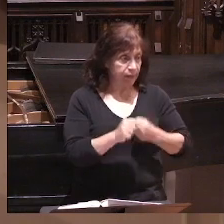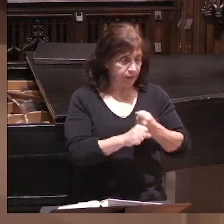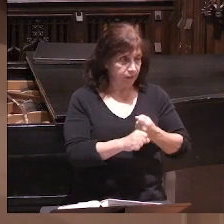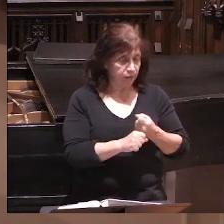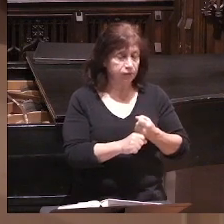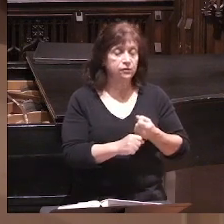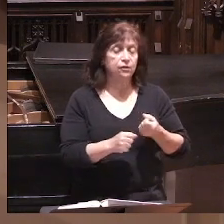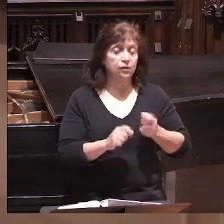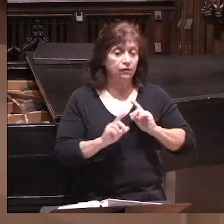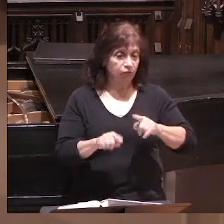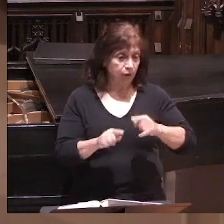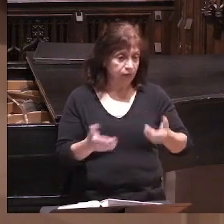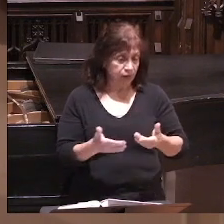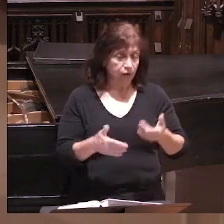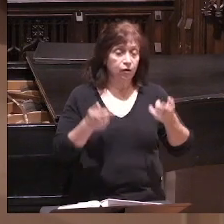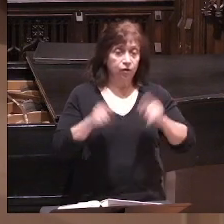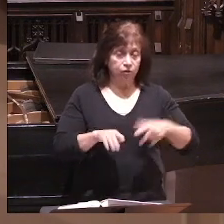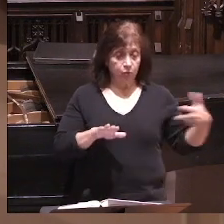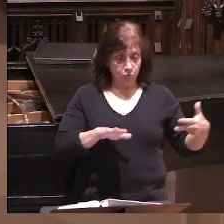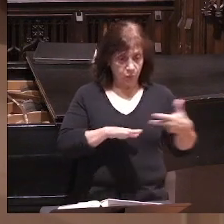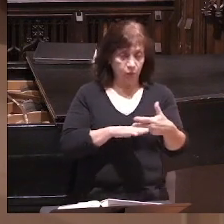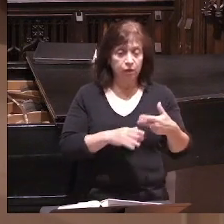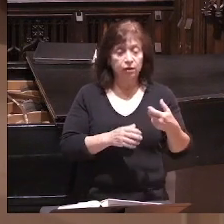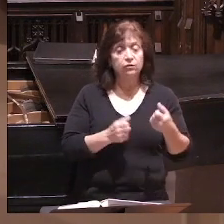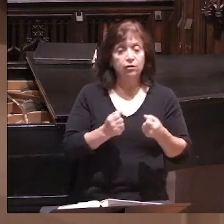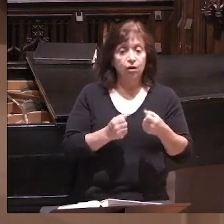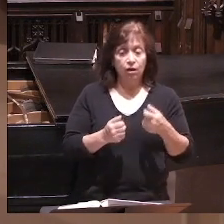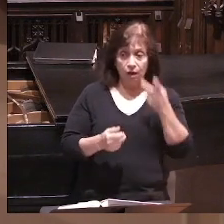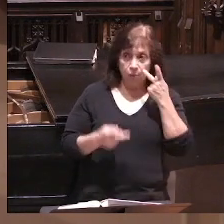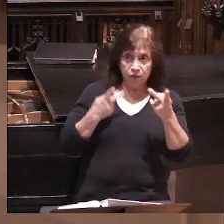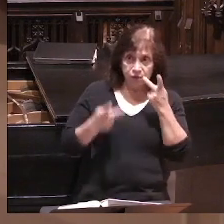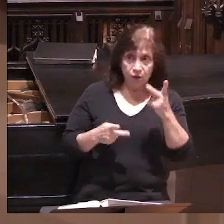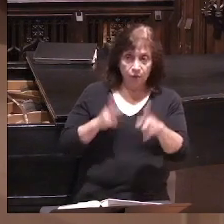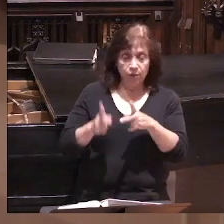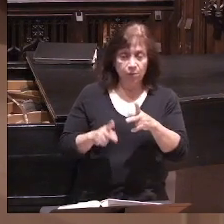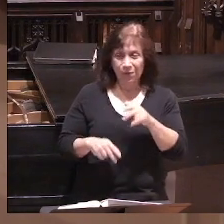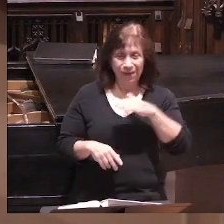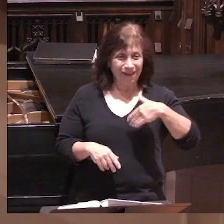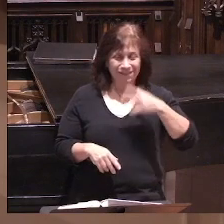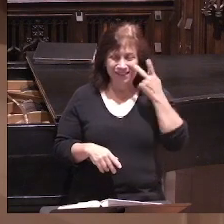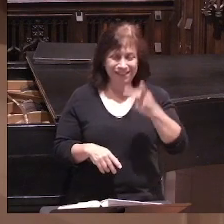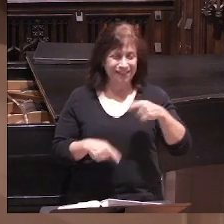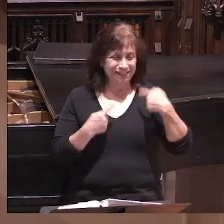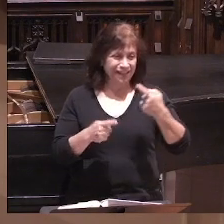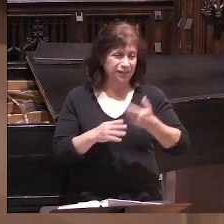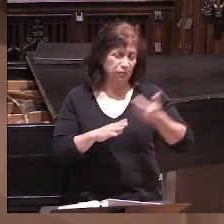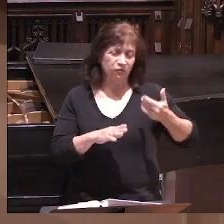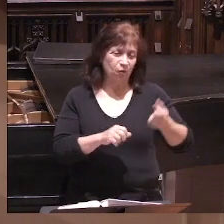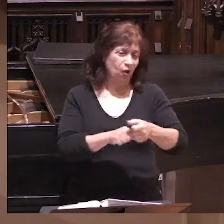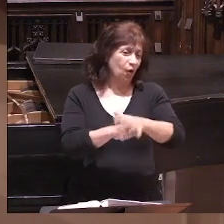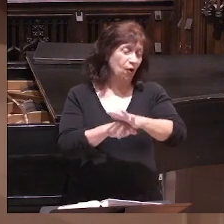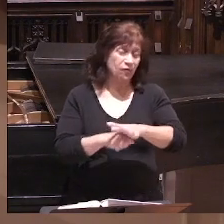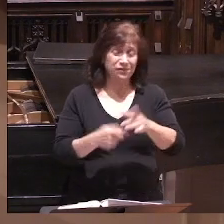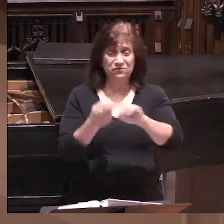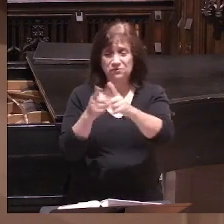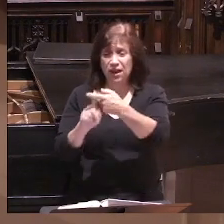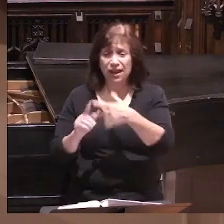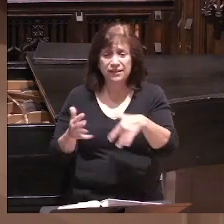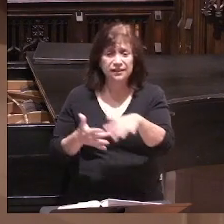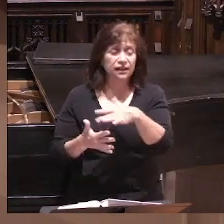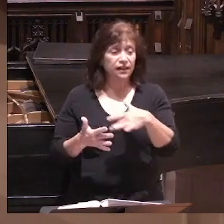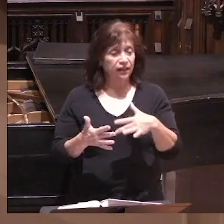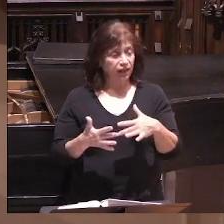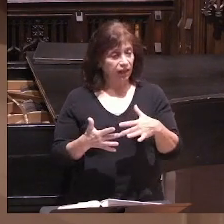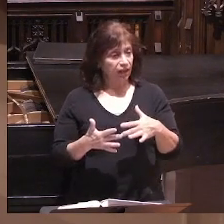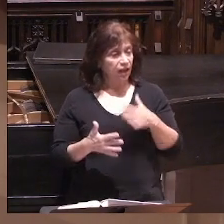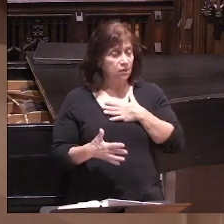we pull in, and right away we saw people that we hadn't seen since before COVID, friends. And, you know, the fear